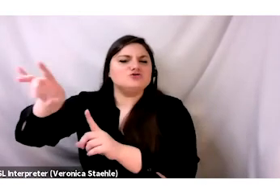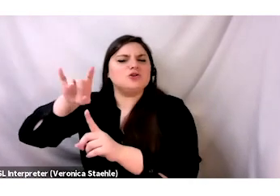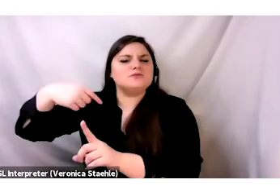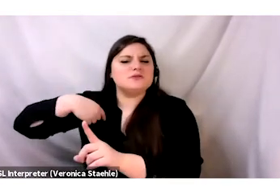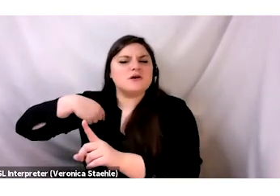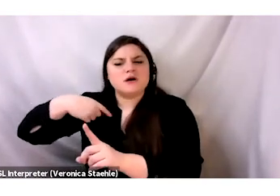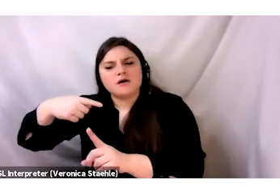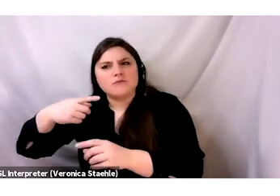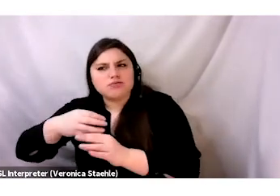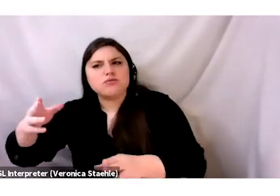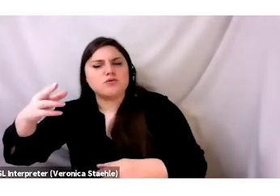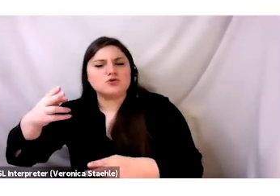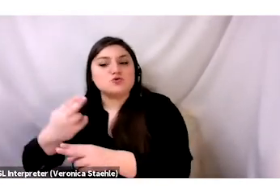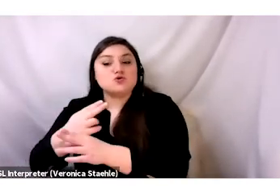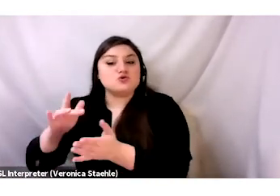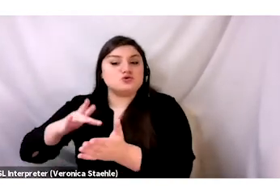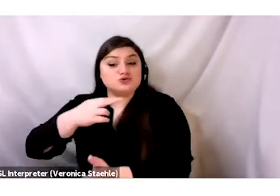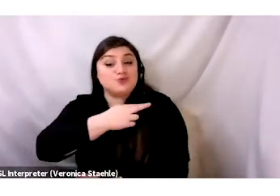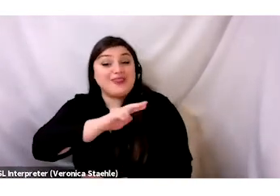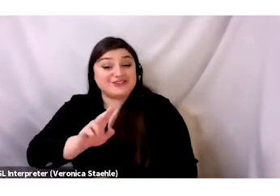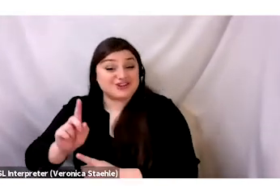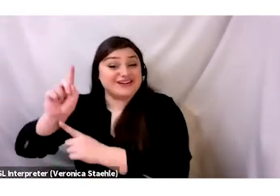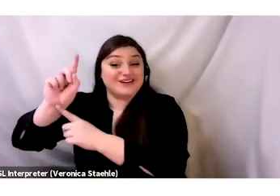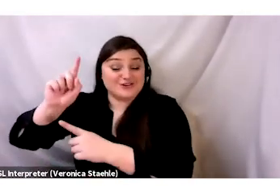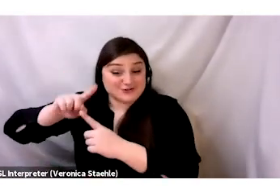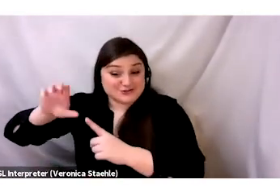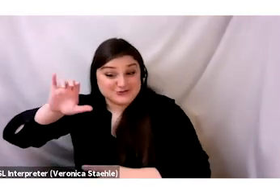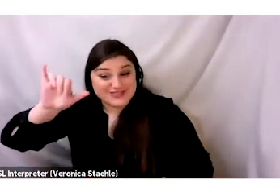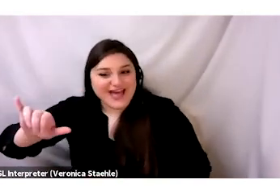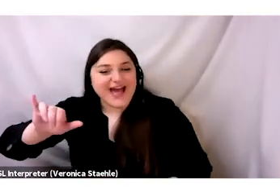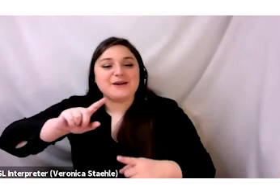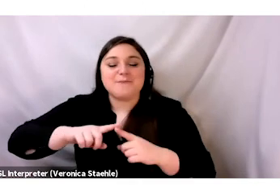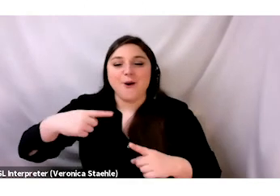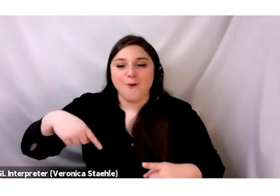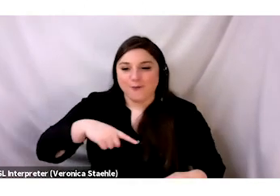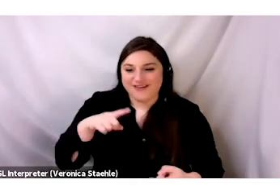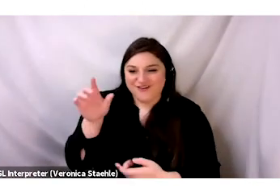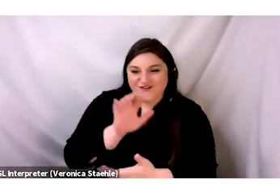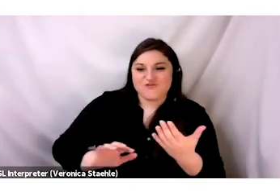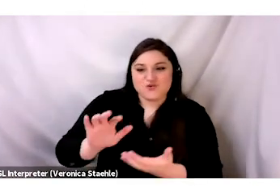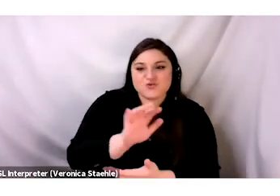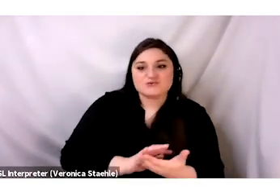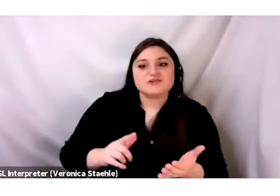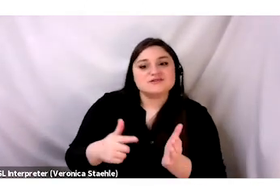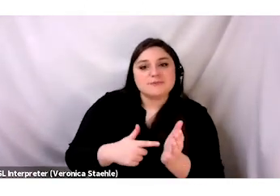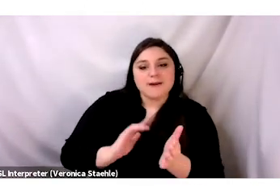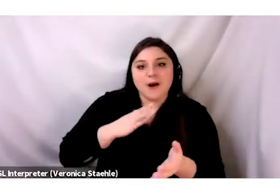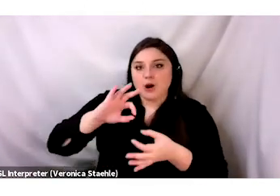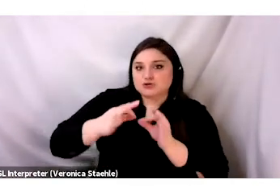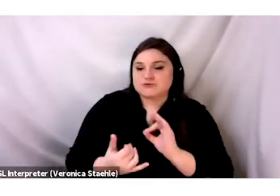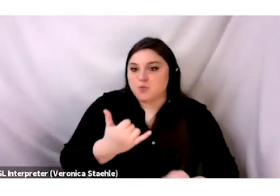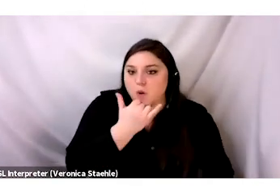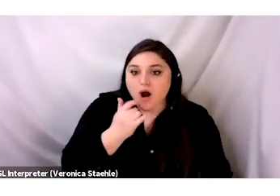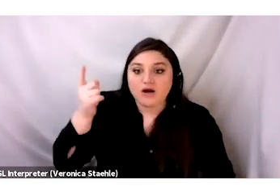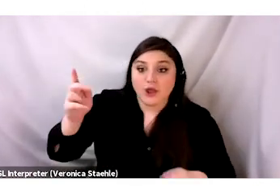always. And I think the consequence of that is we sort of confuse the interpretation of a